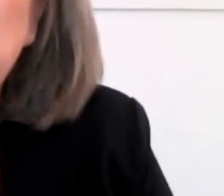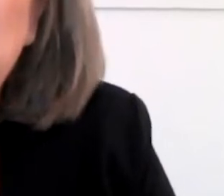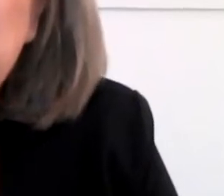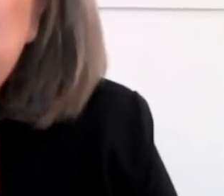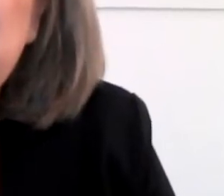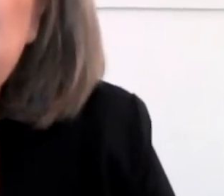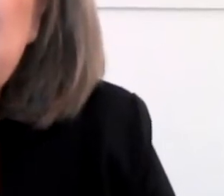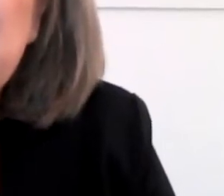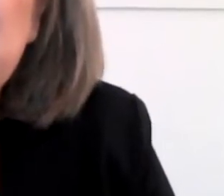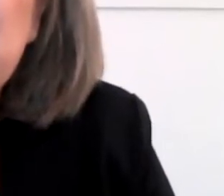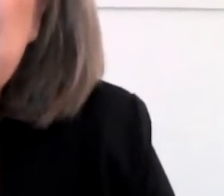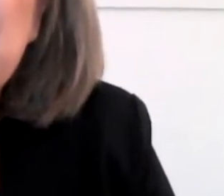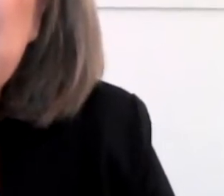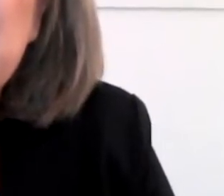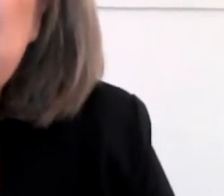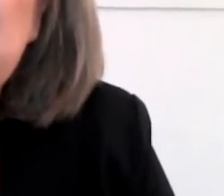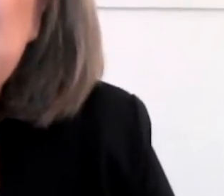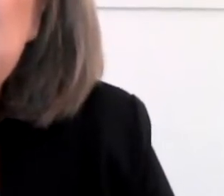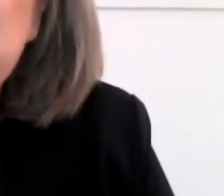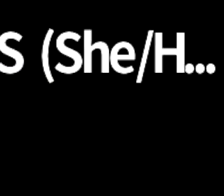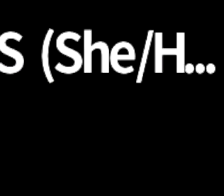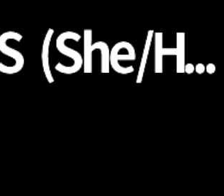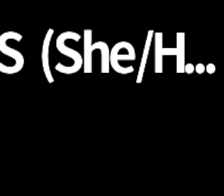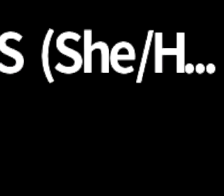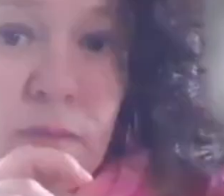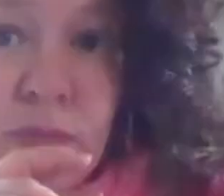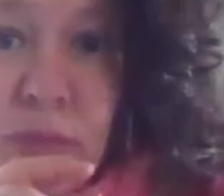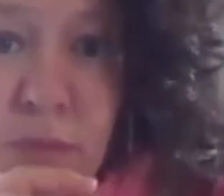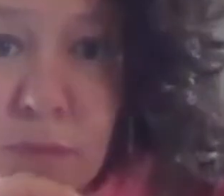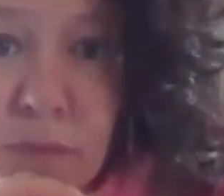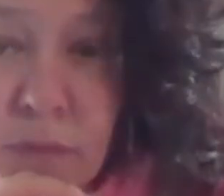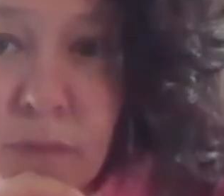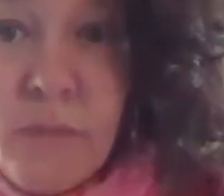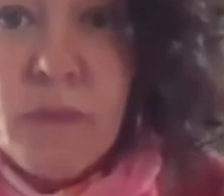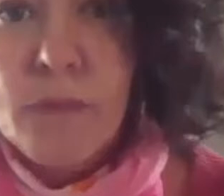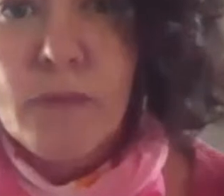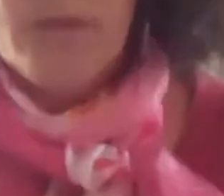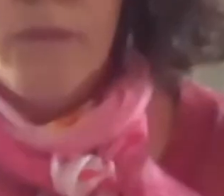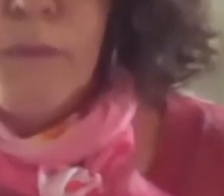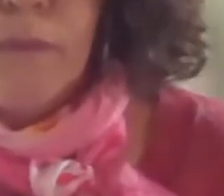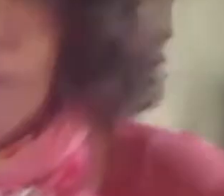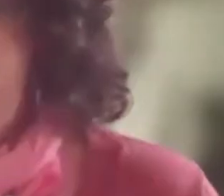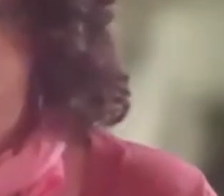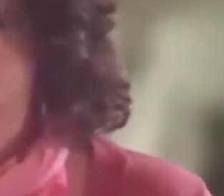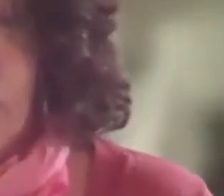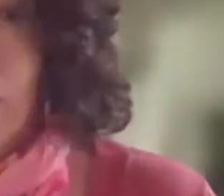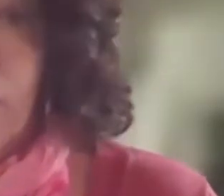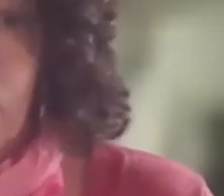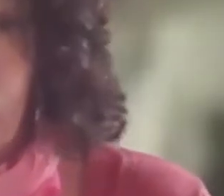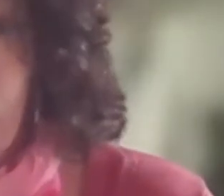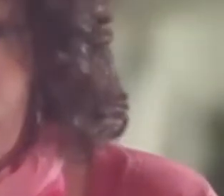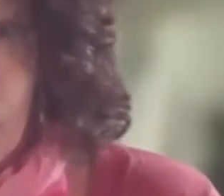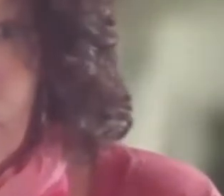Krista, you have a couple of questions popping up in the chat. Do you have time to take them? Yeah. To what extent is there